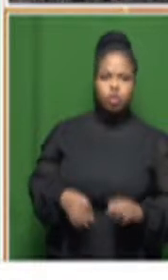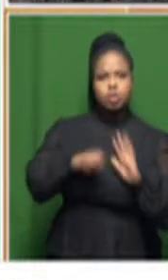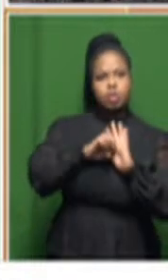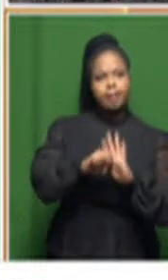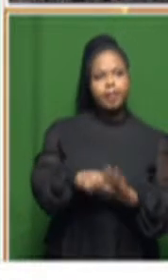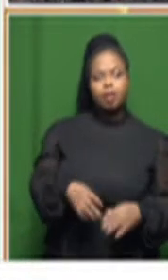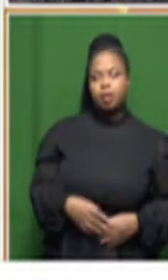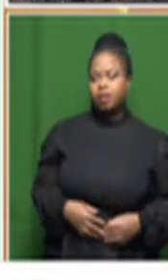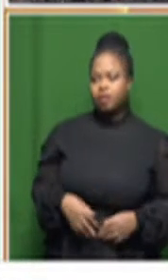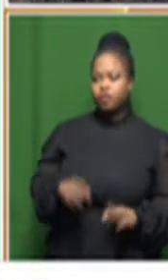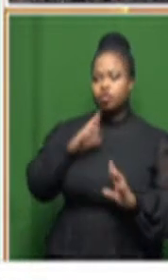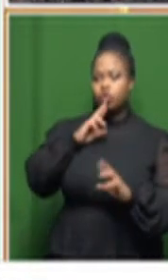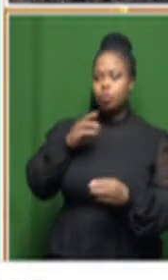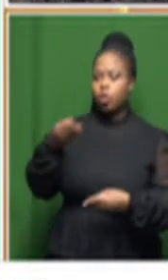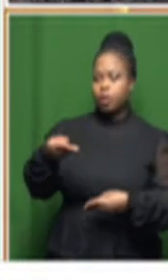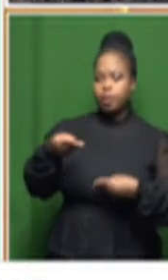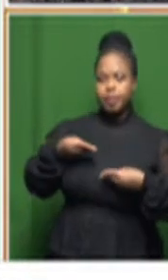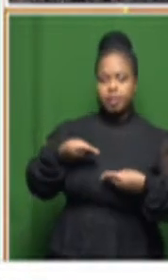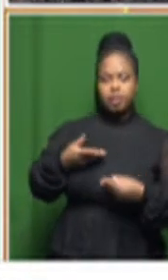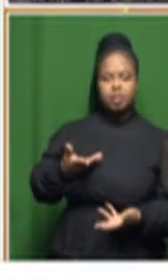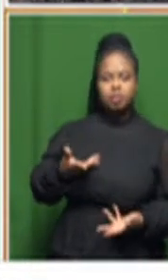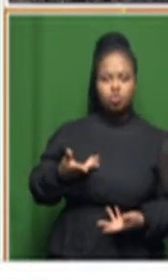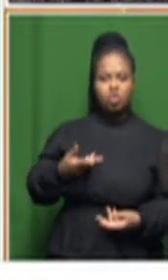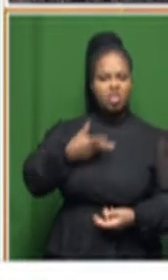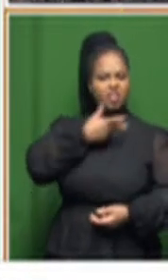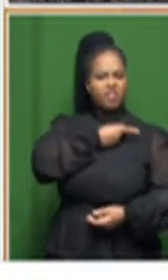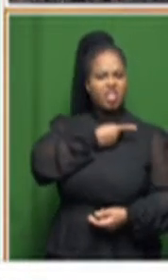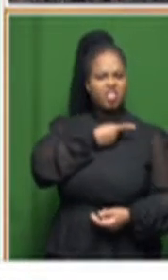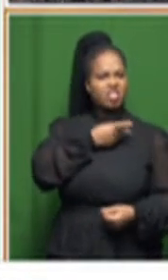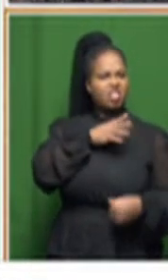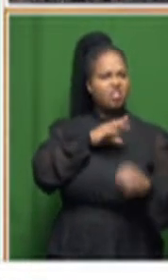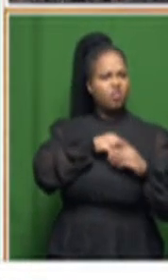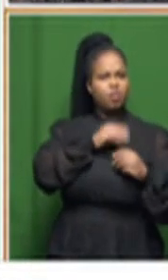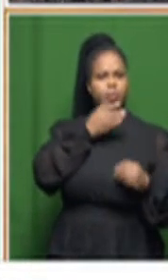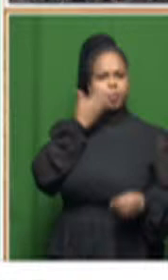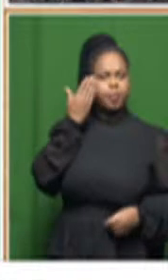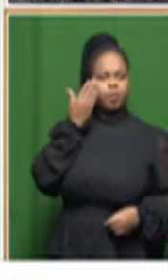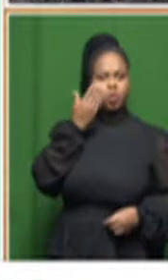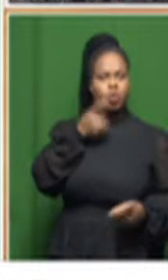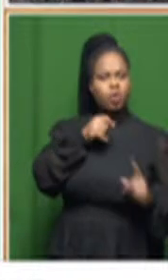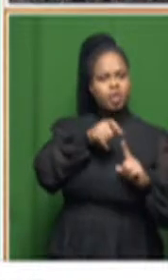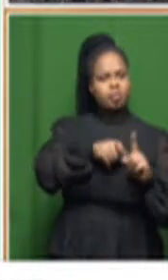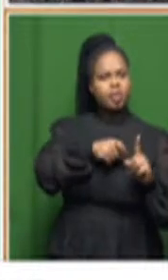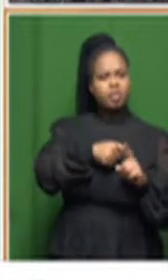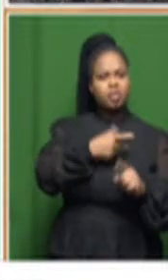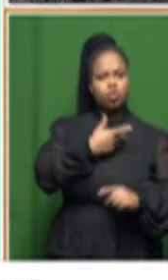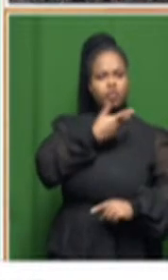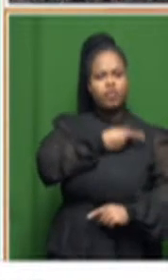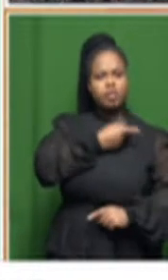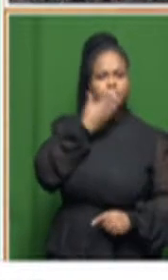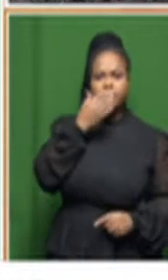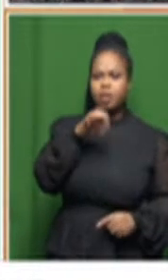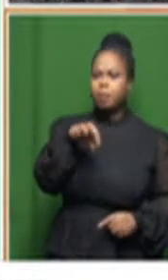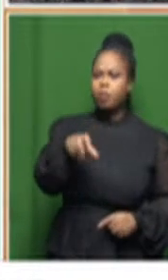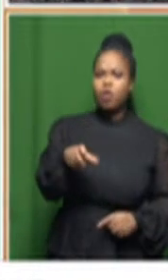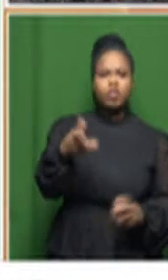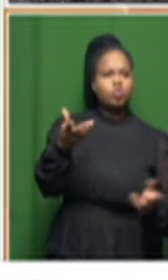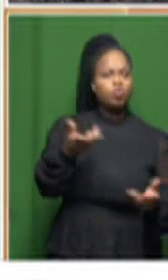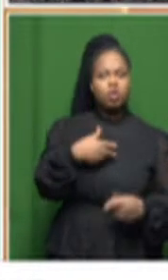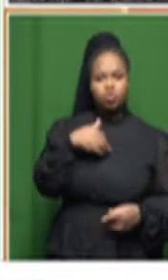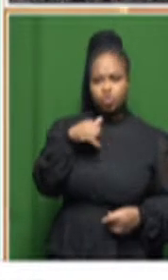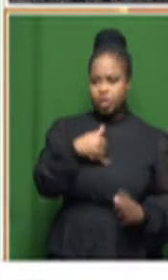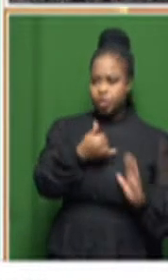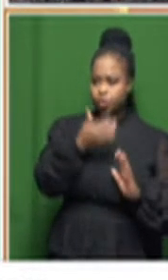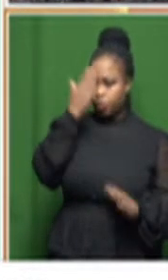if you get a report, there's no vaccine mentioned, there's no vaccinee mentioned, there's no province mentioned. You just